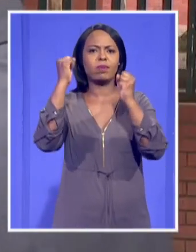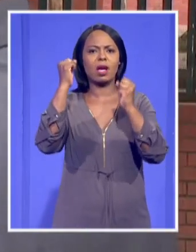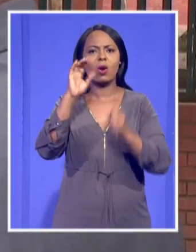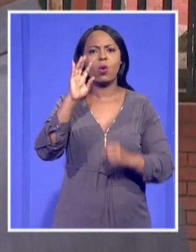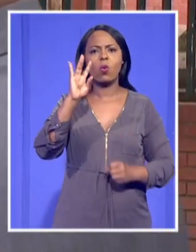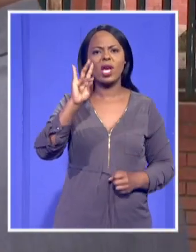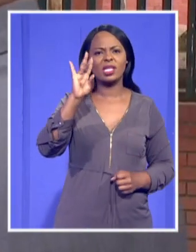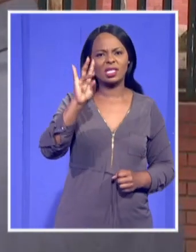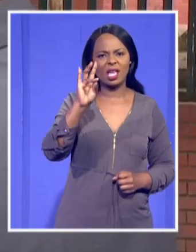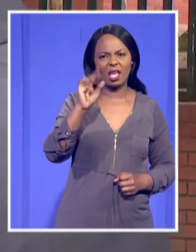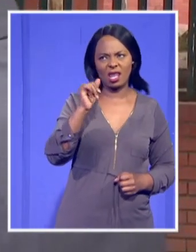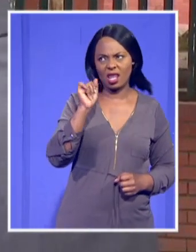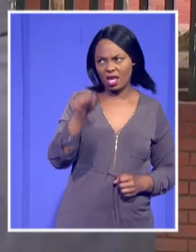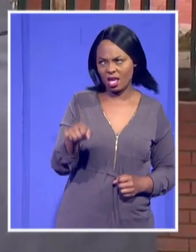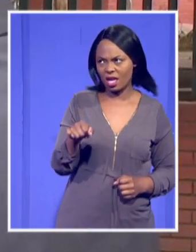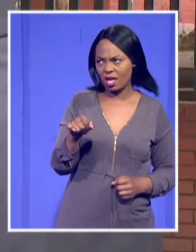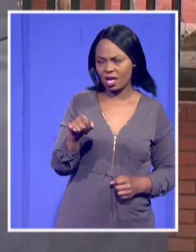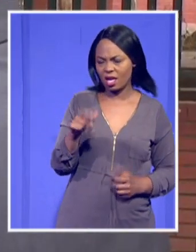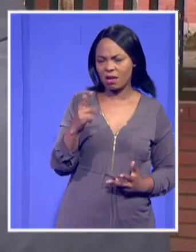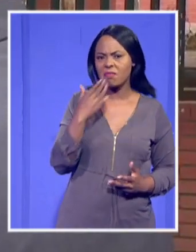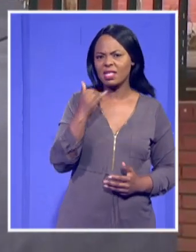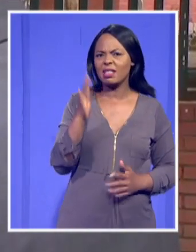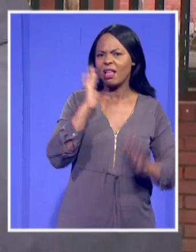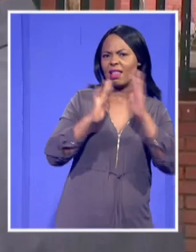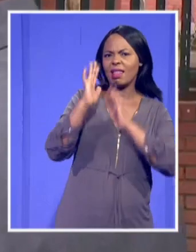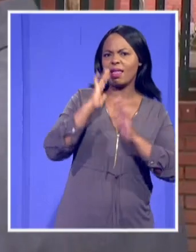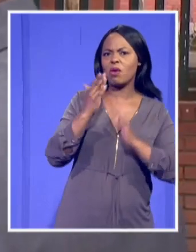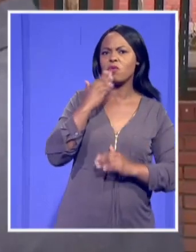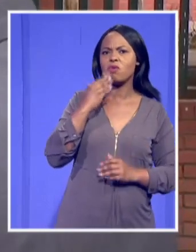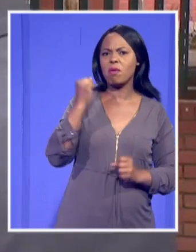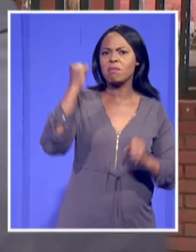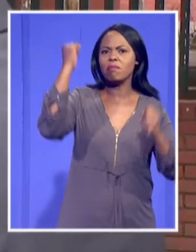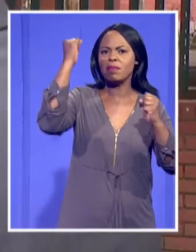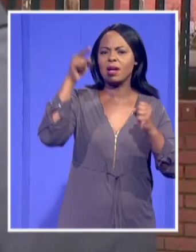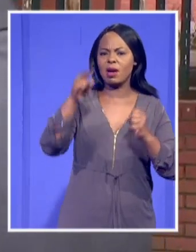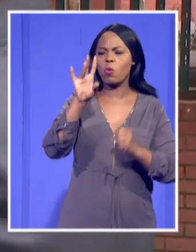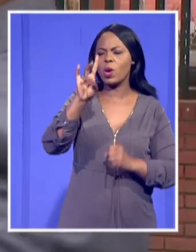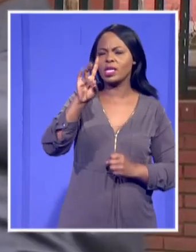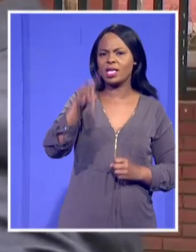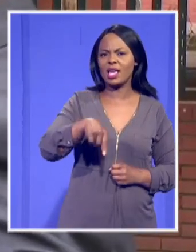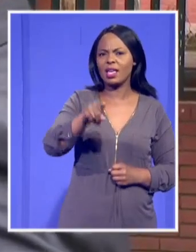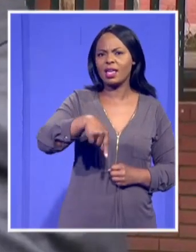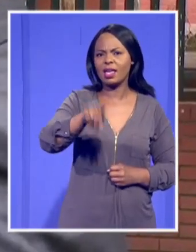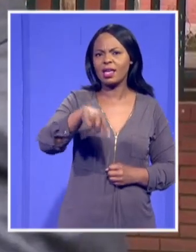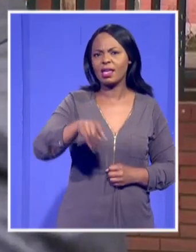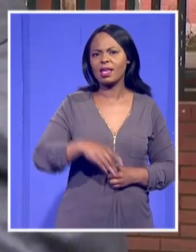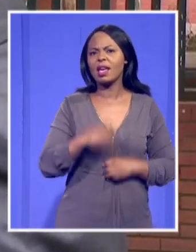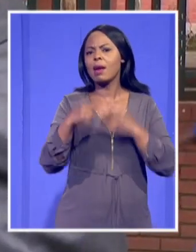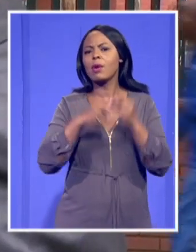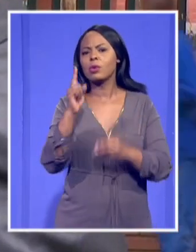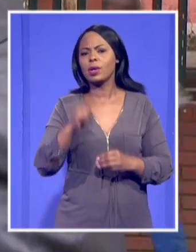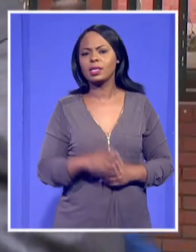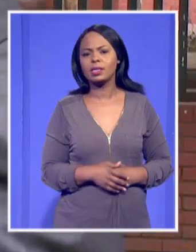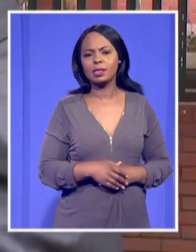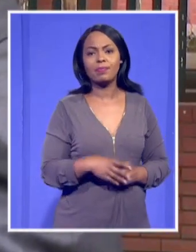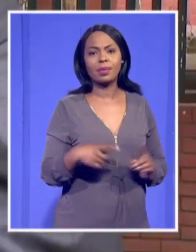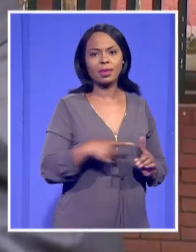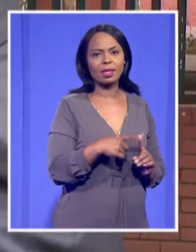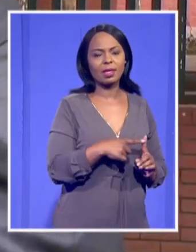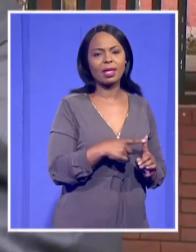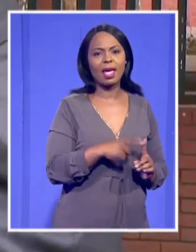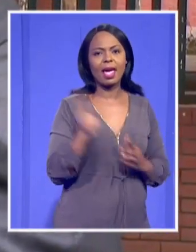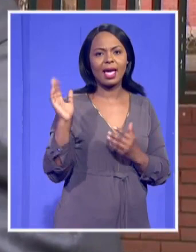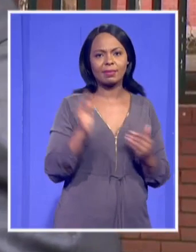Wednesday, if I'm not mistaken. Can you shed some light into that? Who's going to address that briefing, and what is it about? His Excellency President Zuma is going to address that